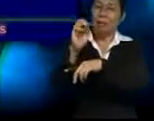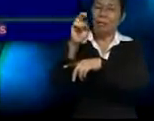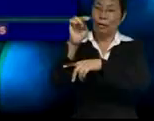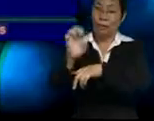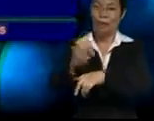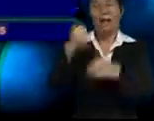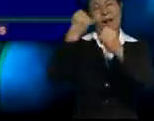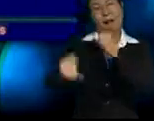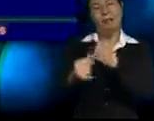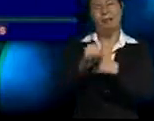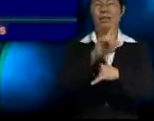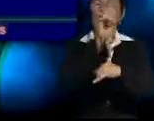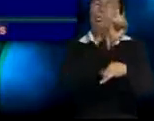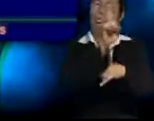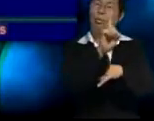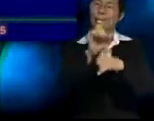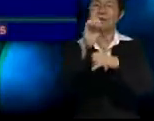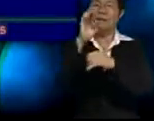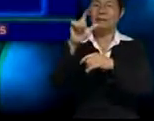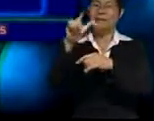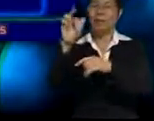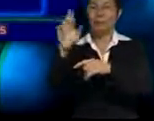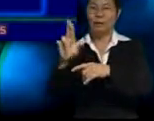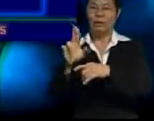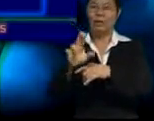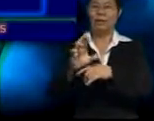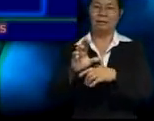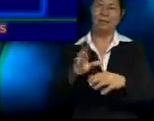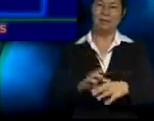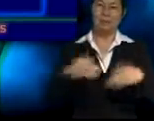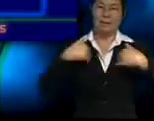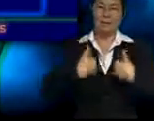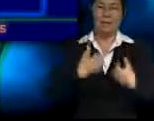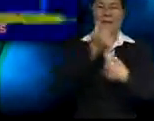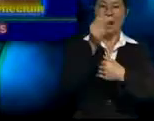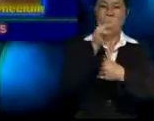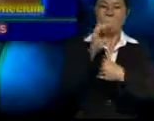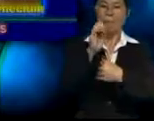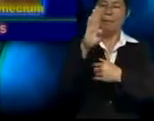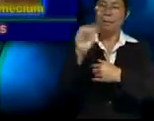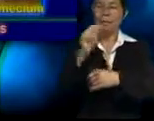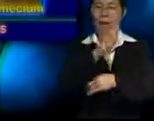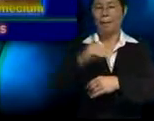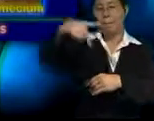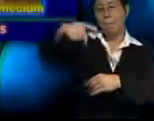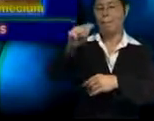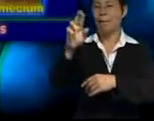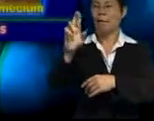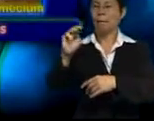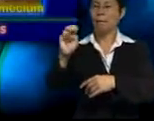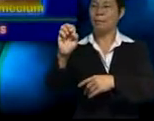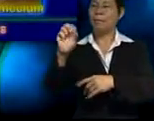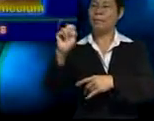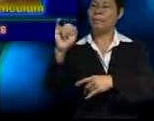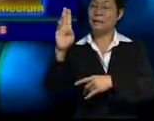Lastly, the unicellular creatures like the amoeba and the paramecium. You